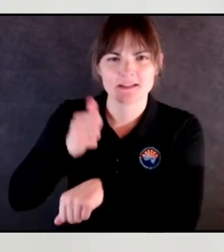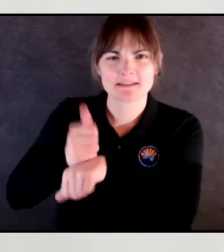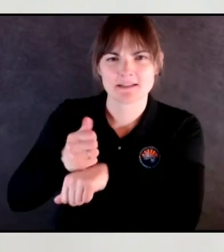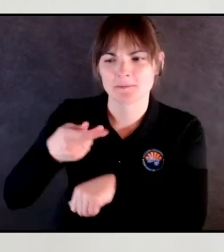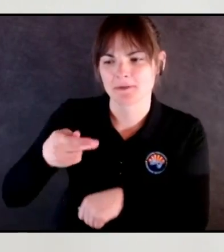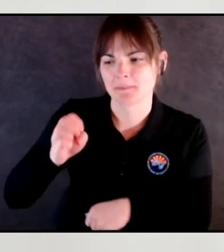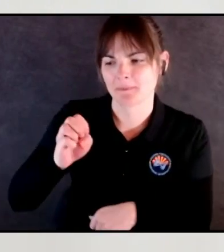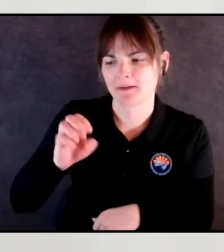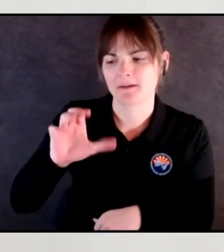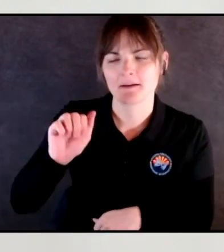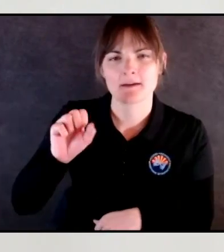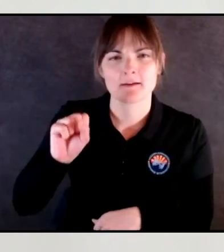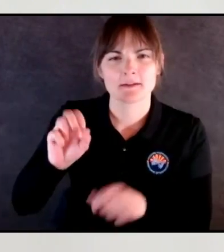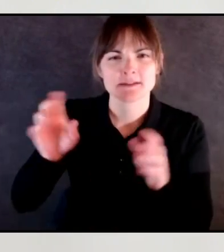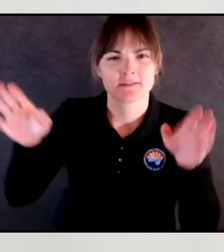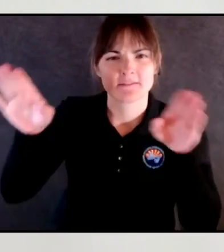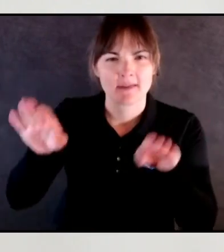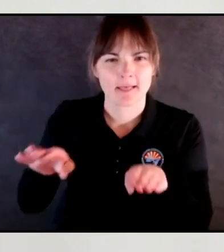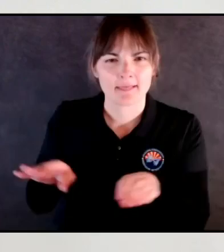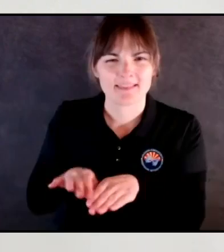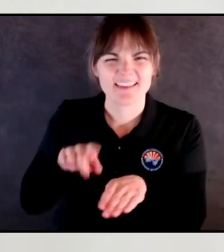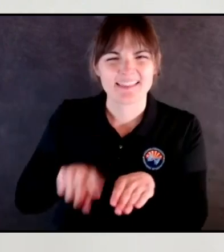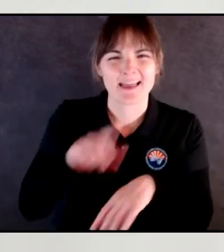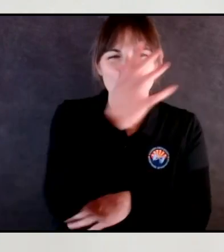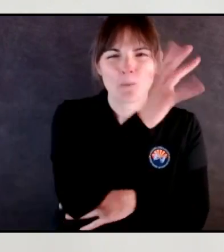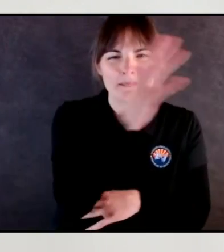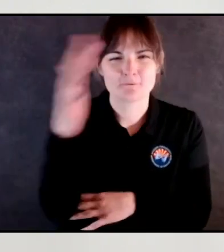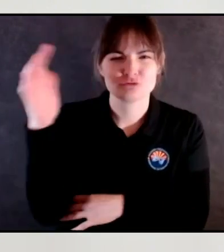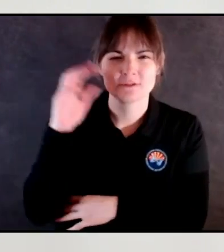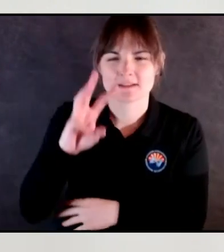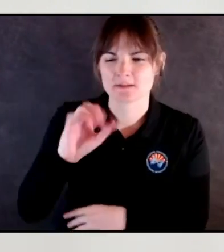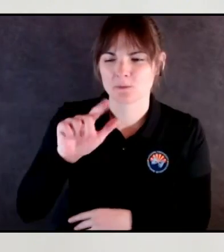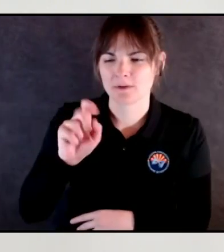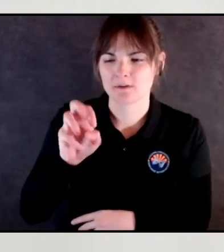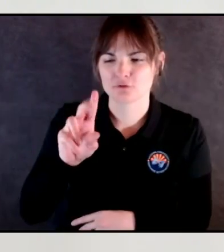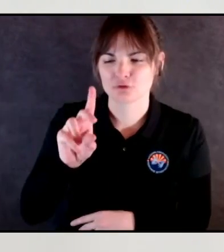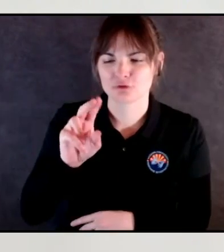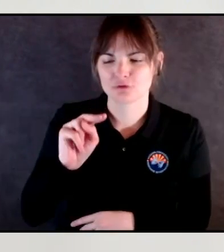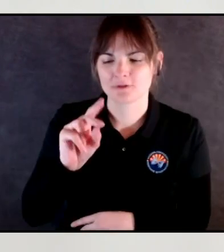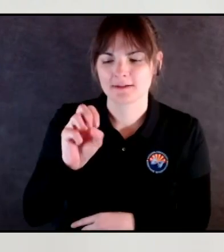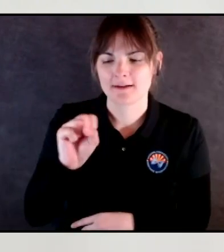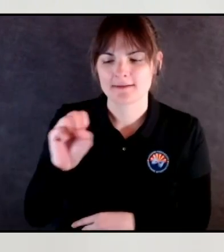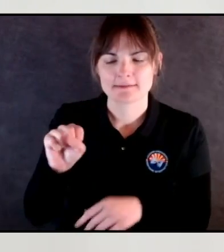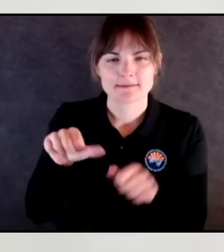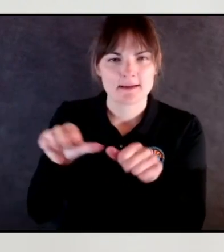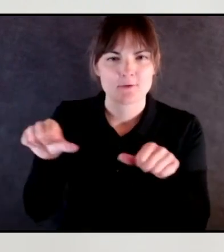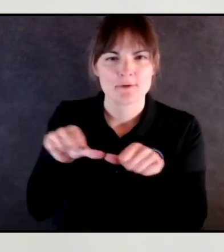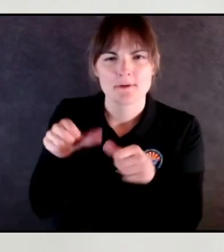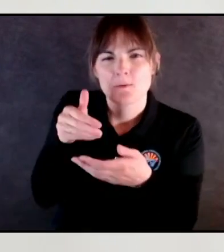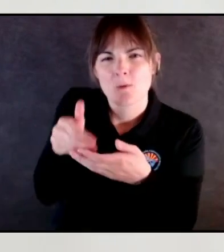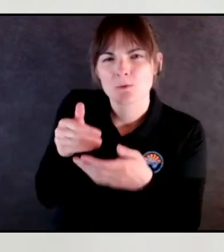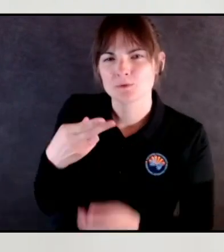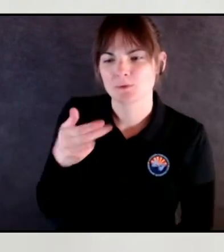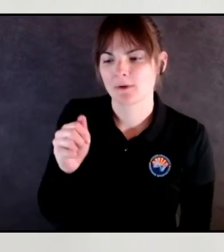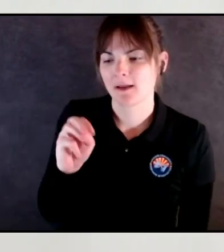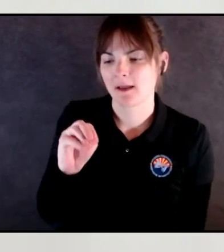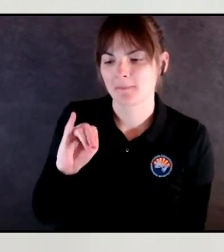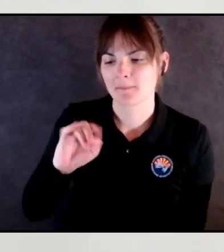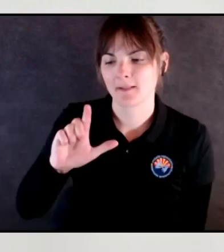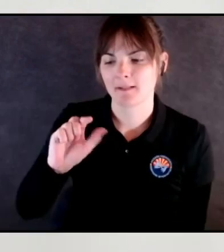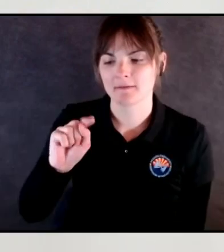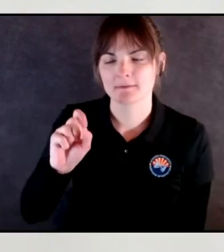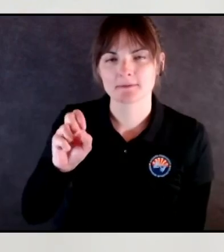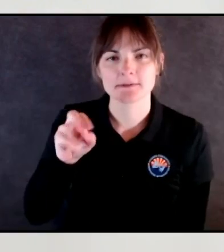Valley in the wilderness, and what they're working on is that Hamilton Trail. And that Hamilton Trail that went